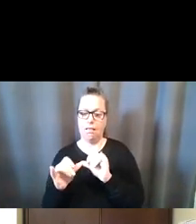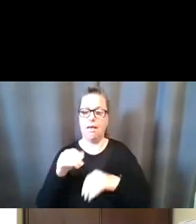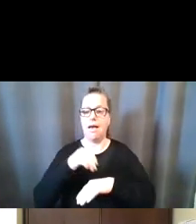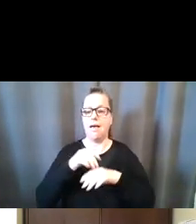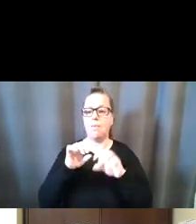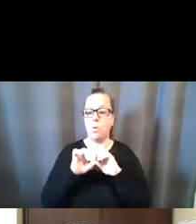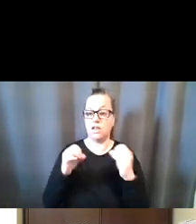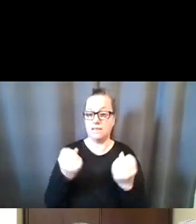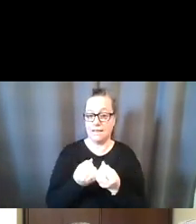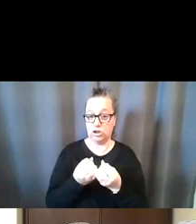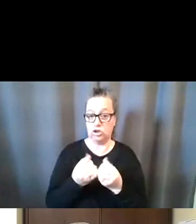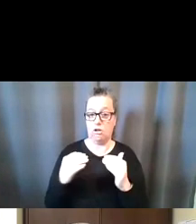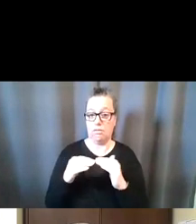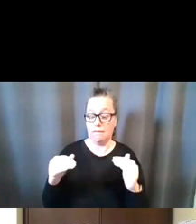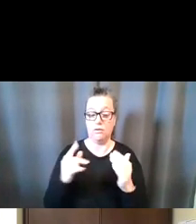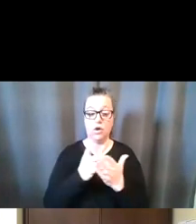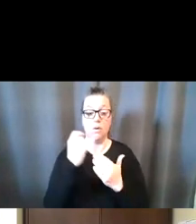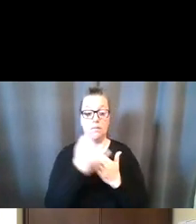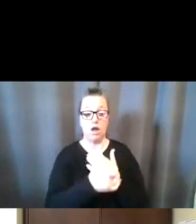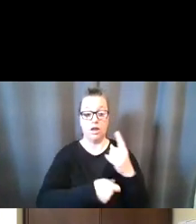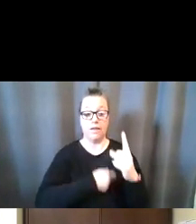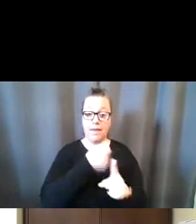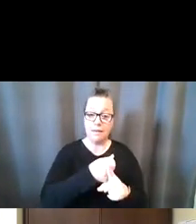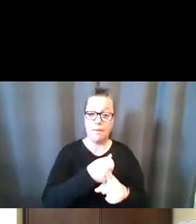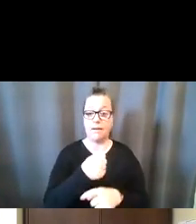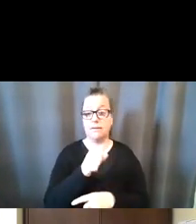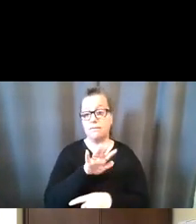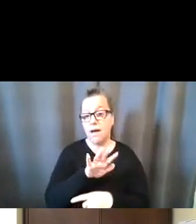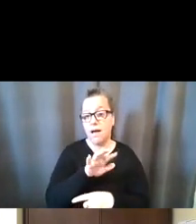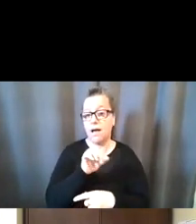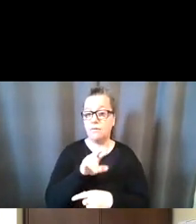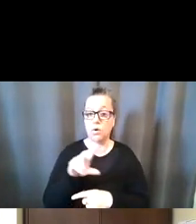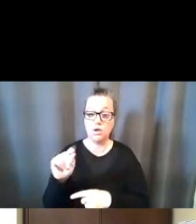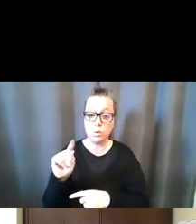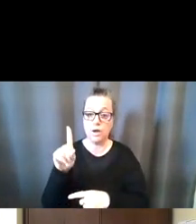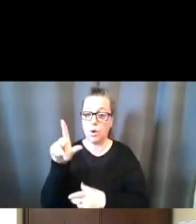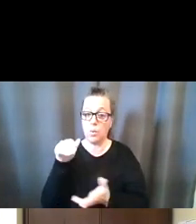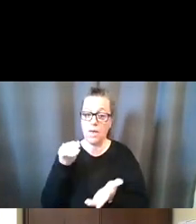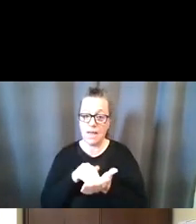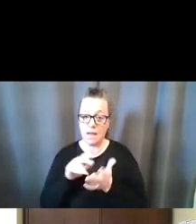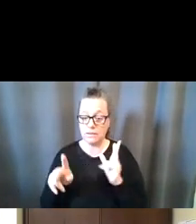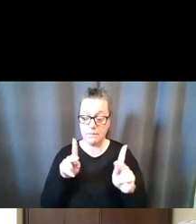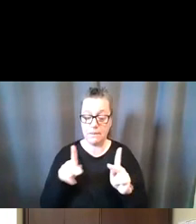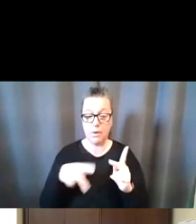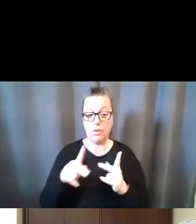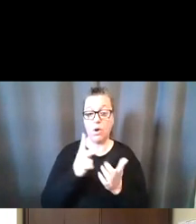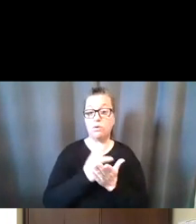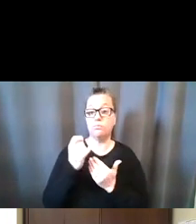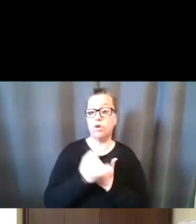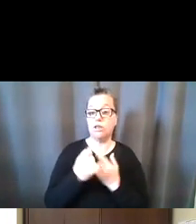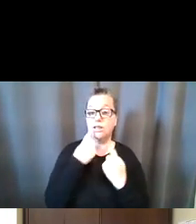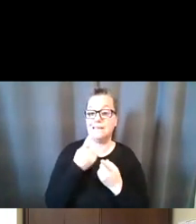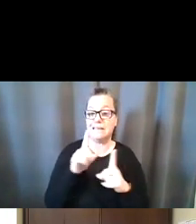level. So when we have projects that impact 5 or 20 or 1,000 people, those projects succeed when